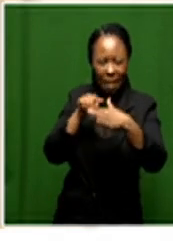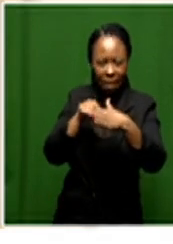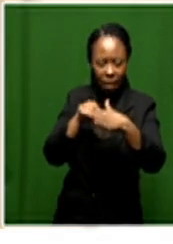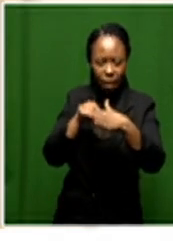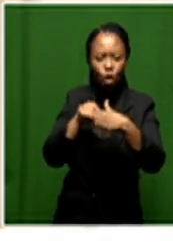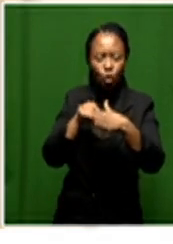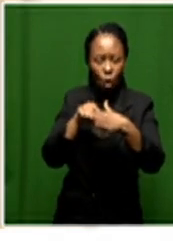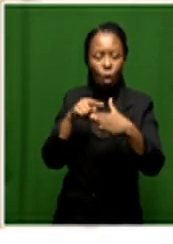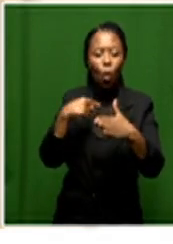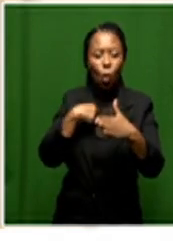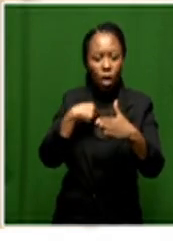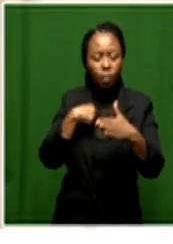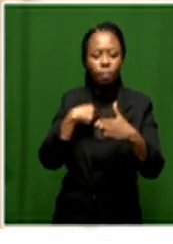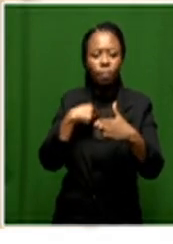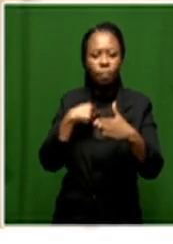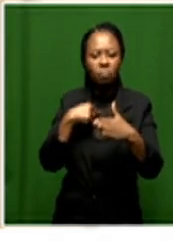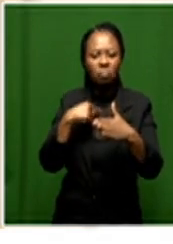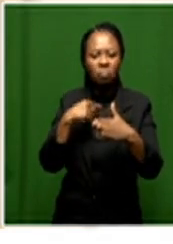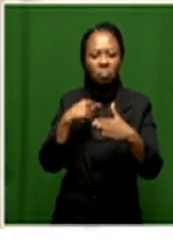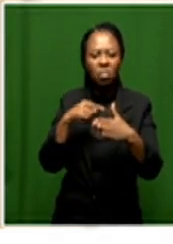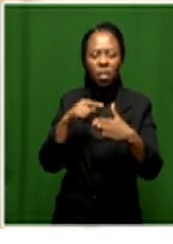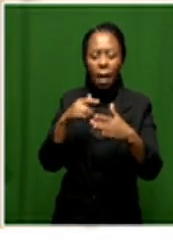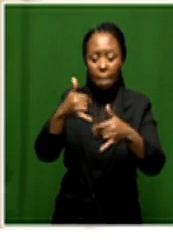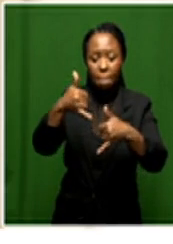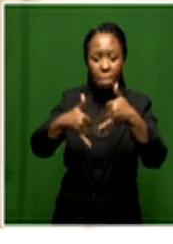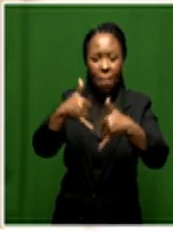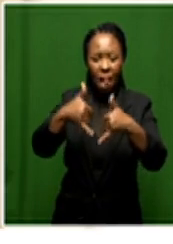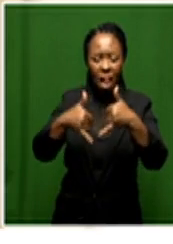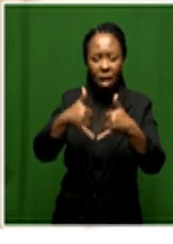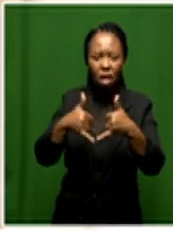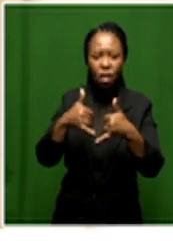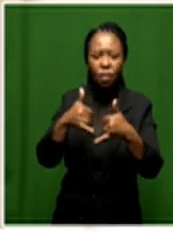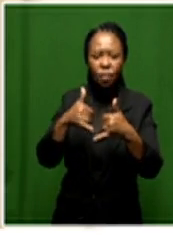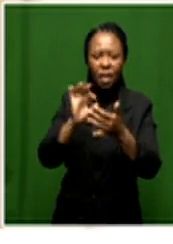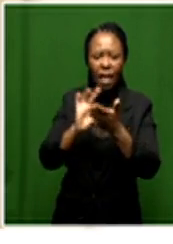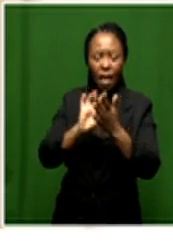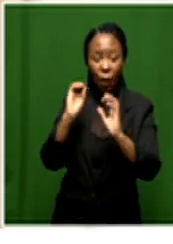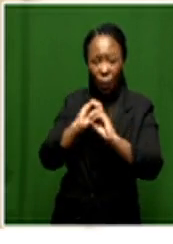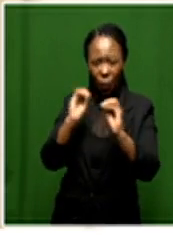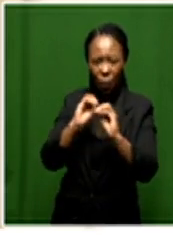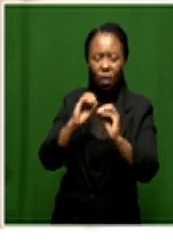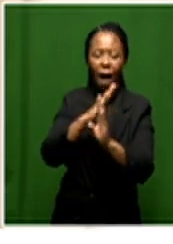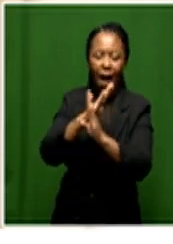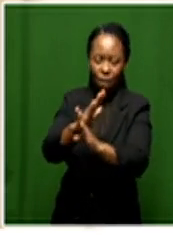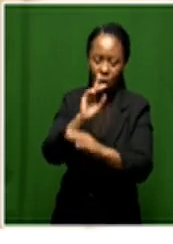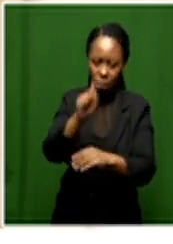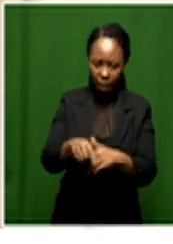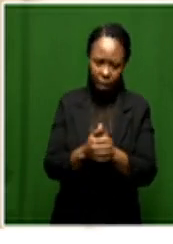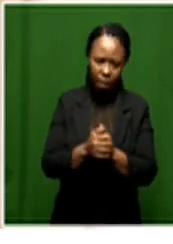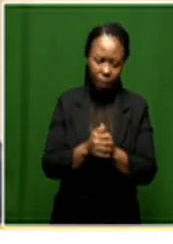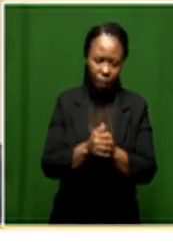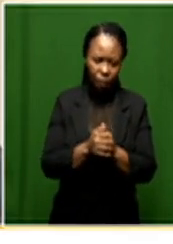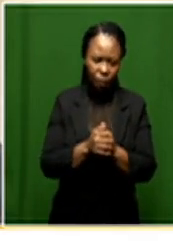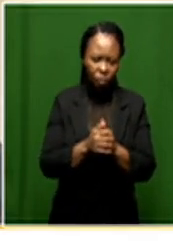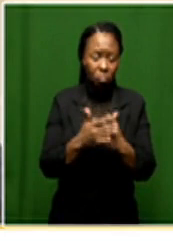should, however, stay away from unpasteurized milk for a number of reasons, not just Rift Valley fever. I would